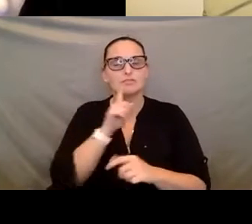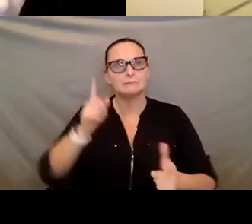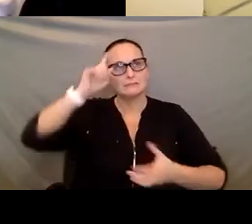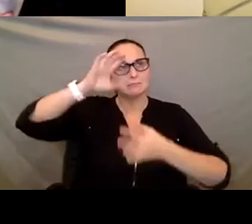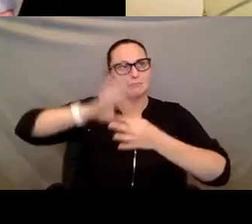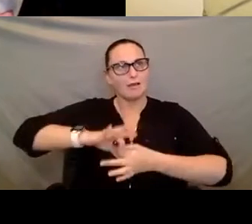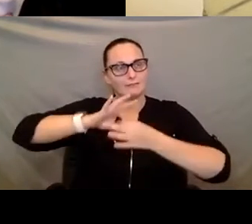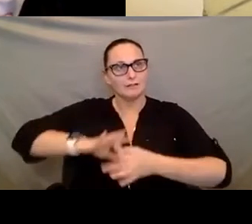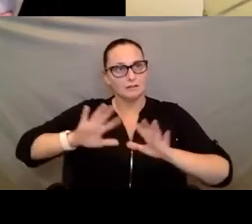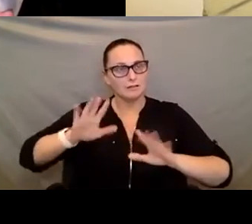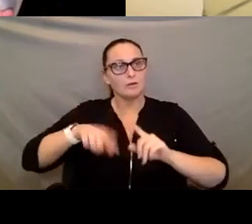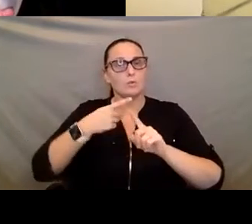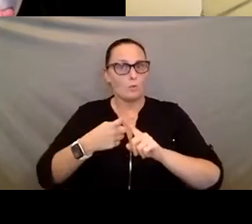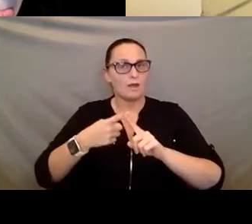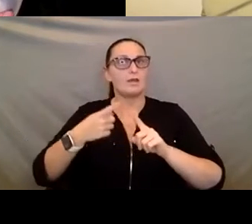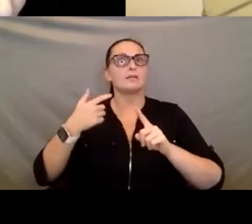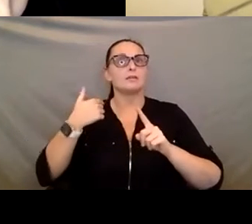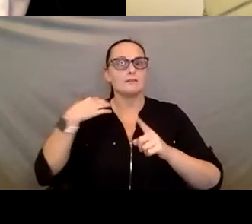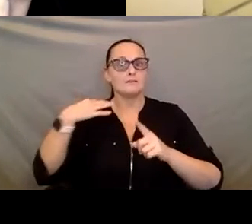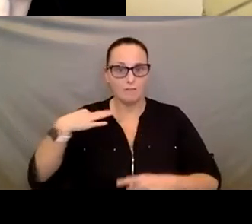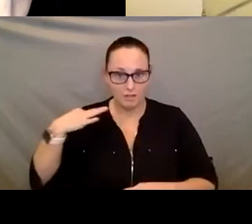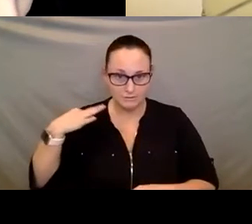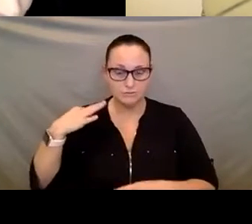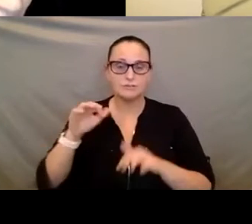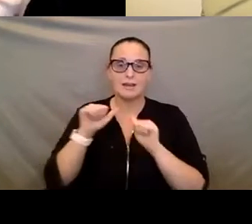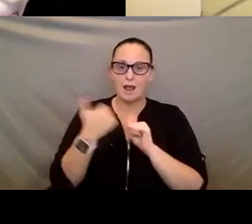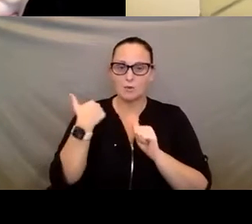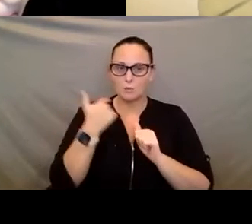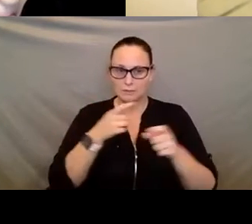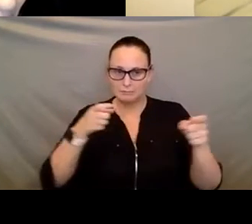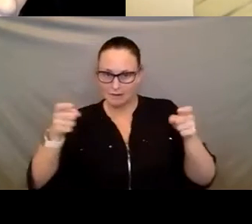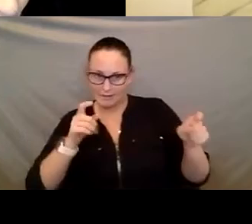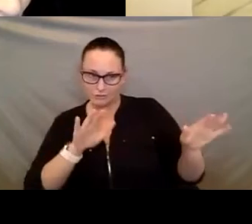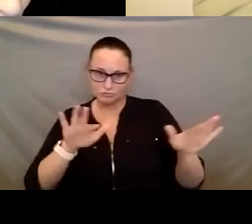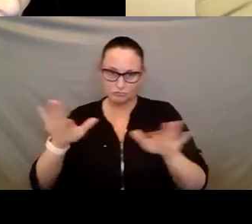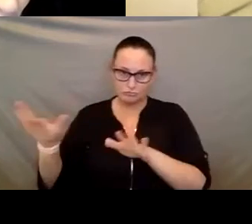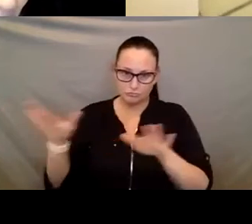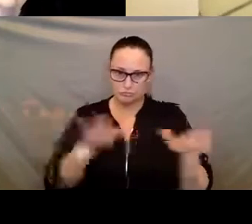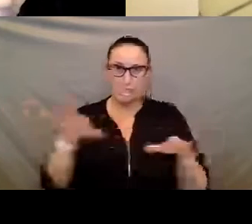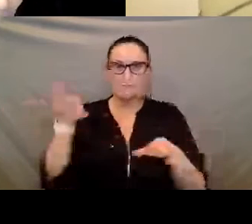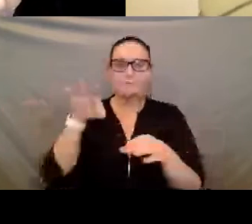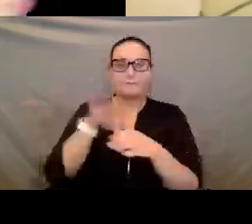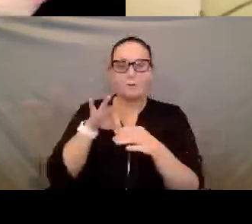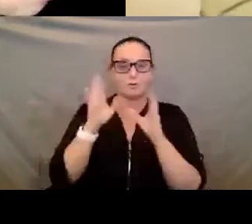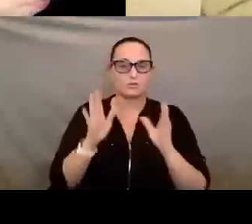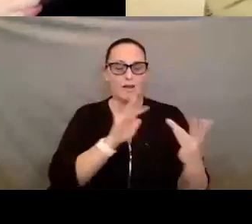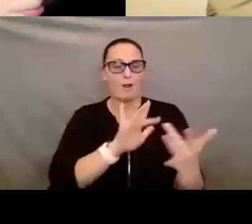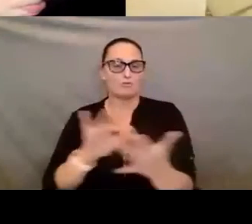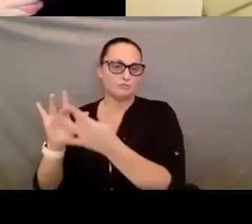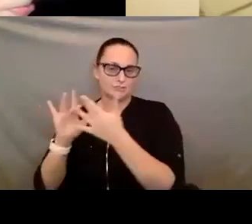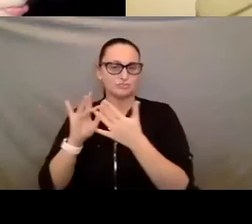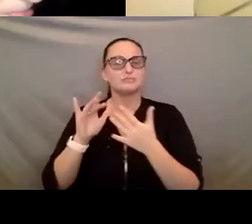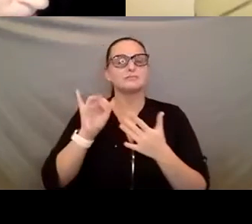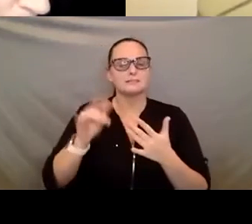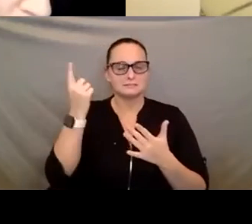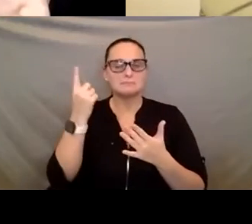mindful, even when we do volunteer tasks and how we're going to manage voter outreach even. So those are things I